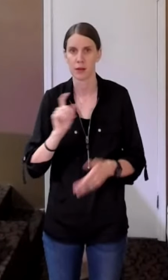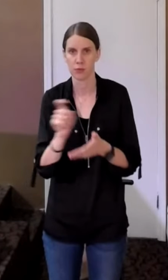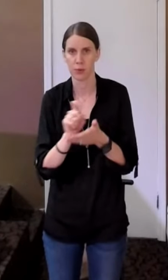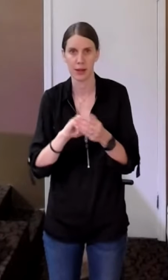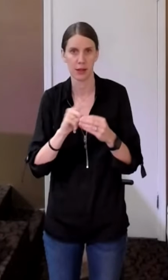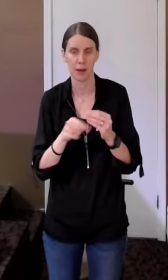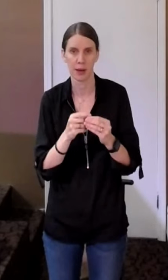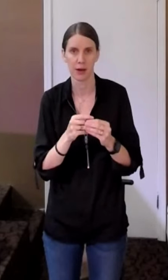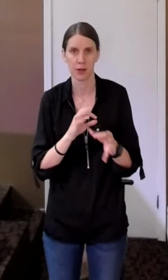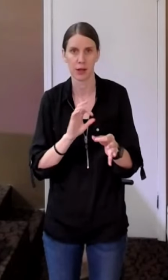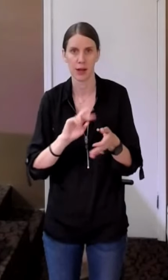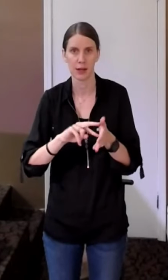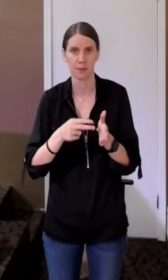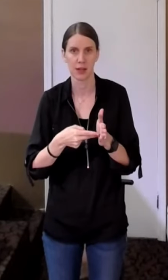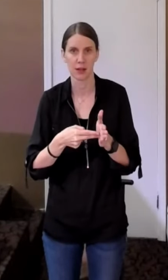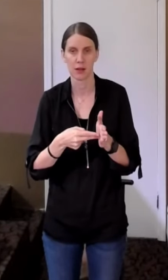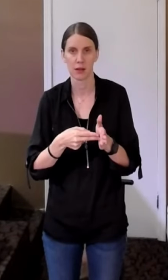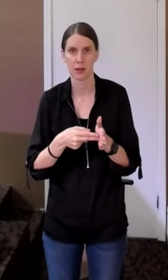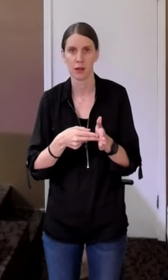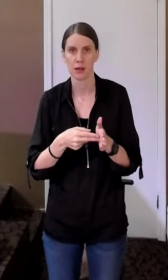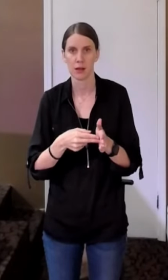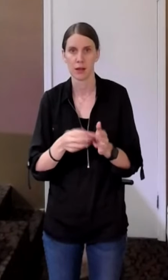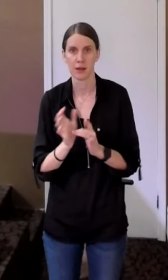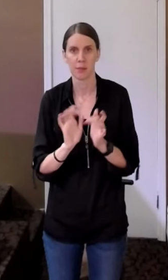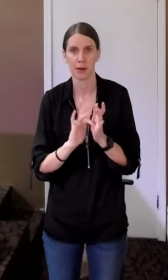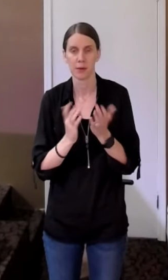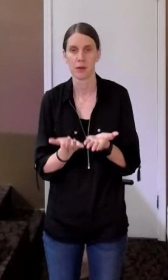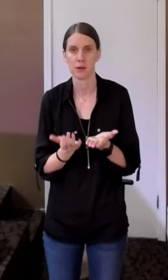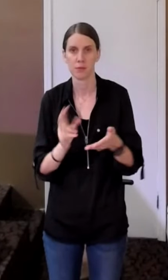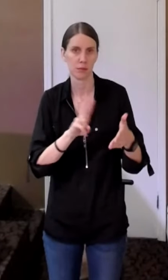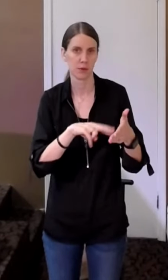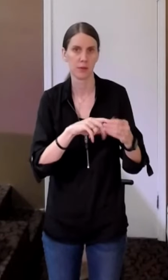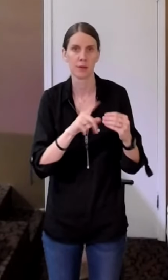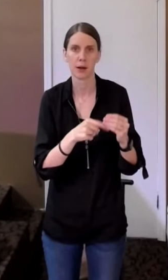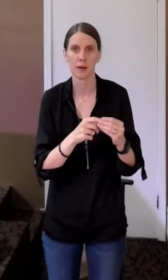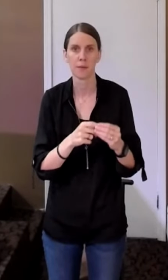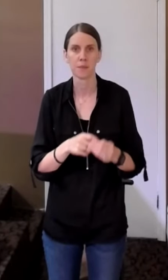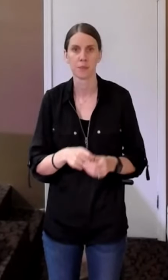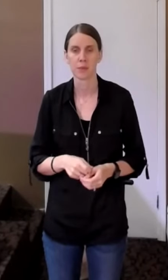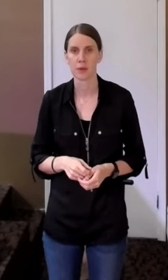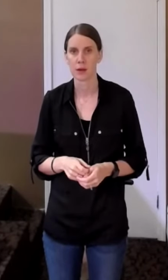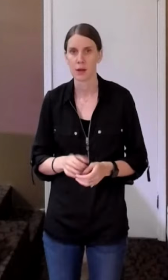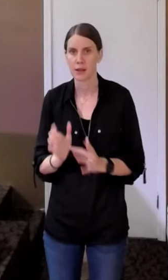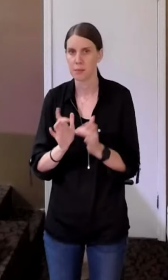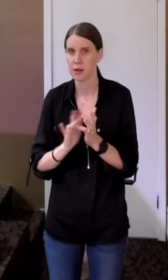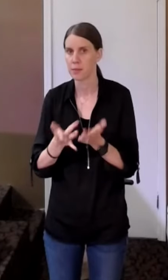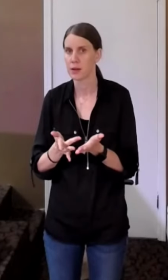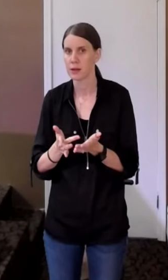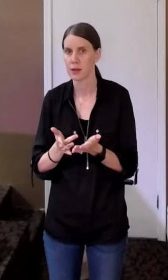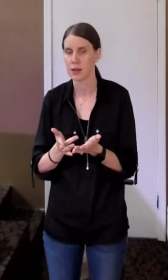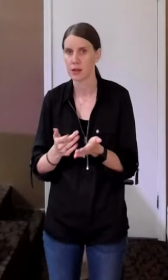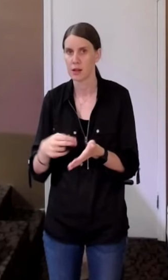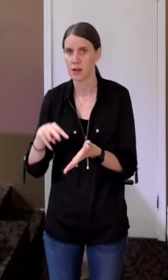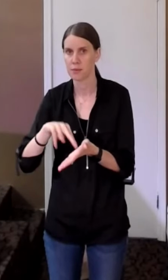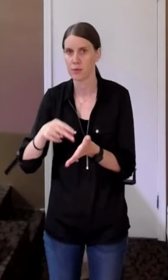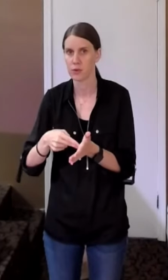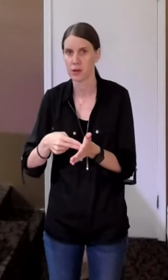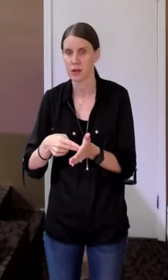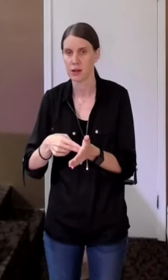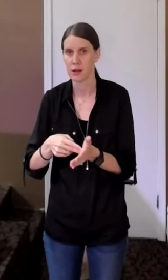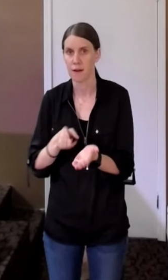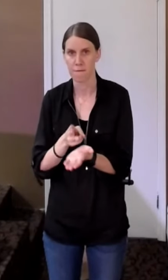here and is defined in the Bible. And the biblically defined